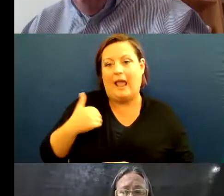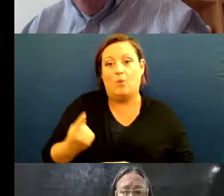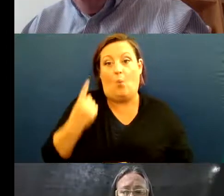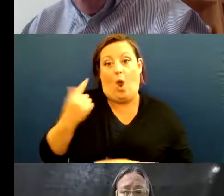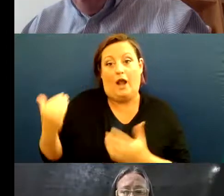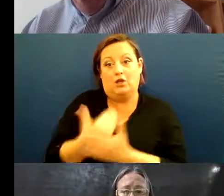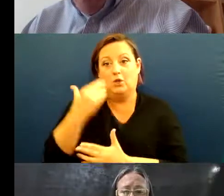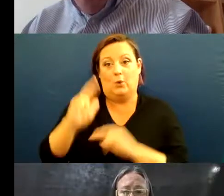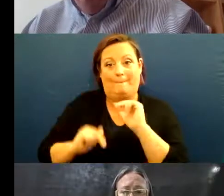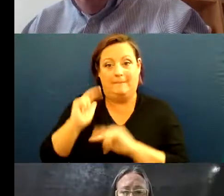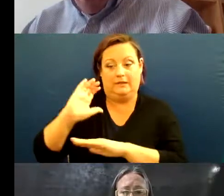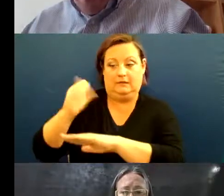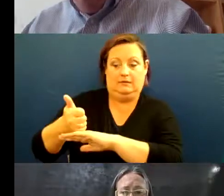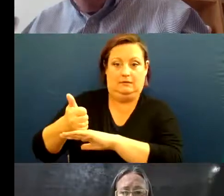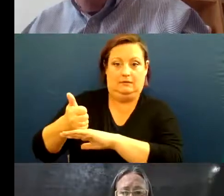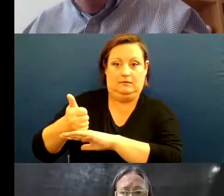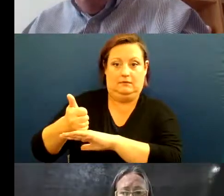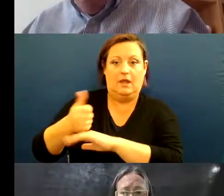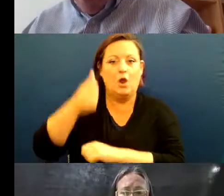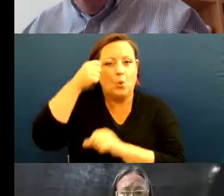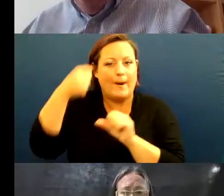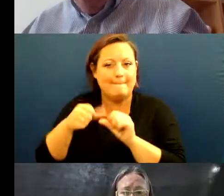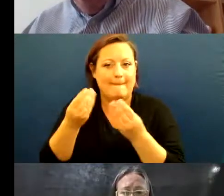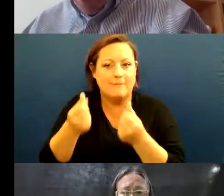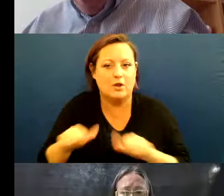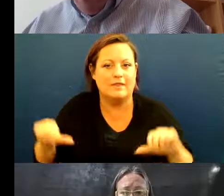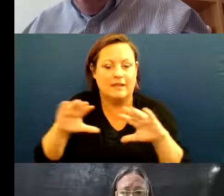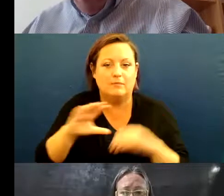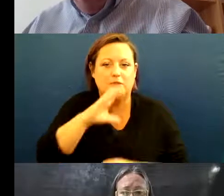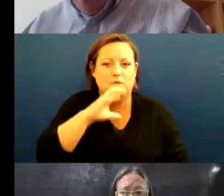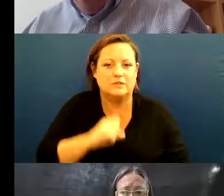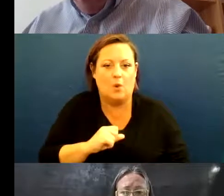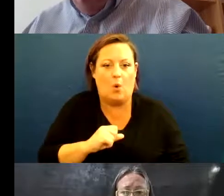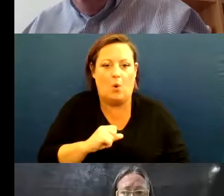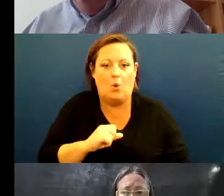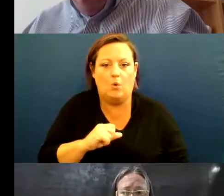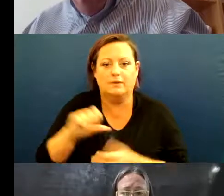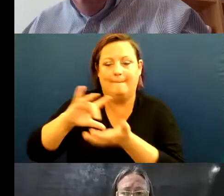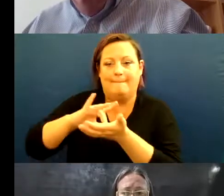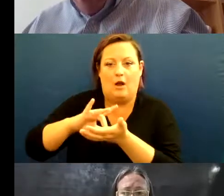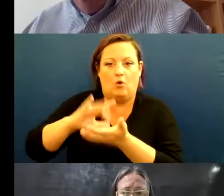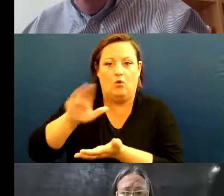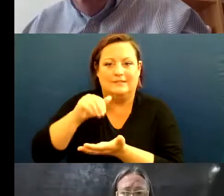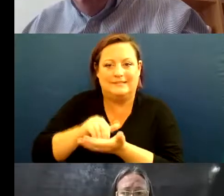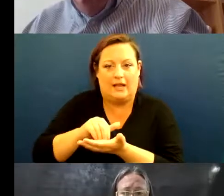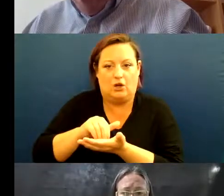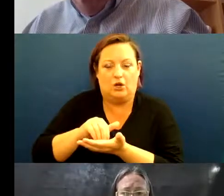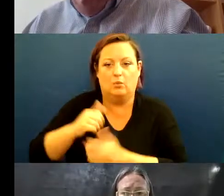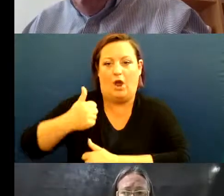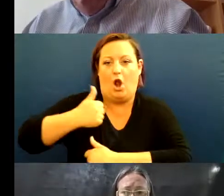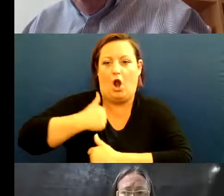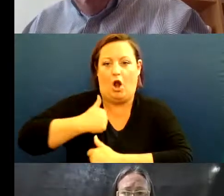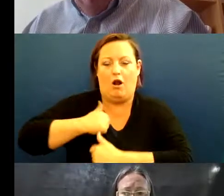on campus. Remember, our campus was the old Fitzsimmons Medical Center. It was an Army